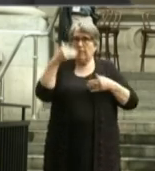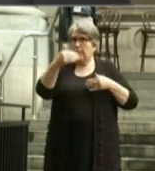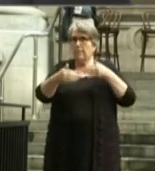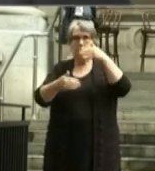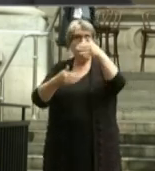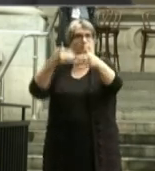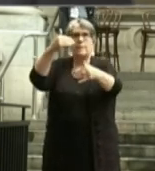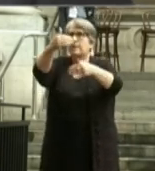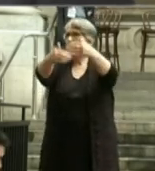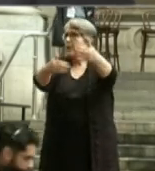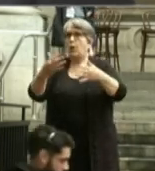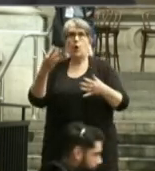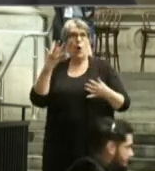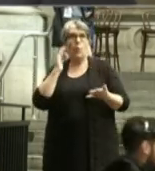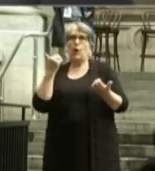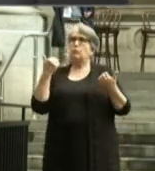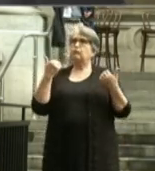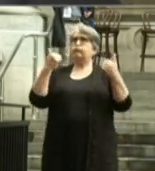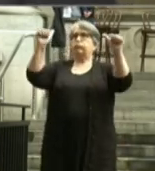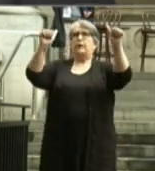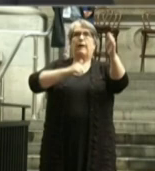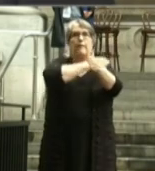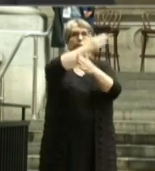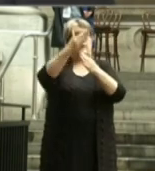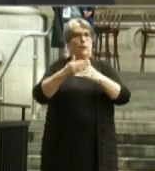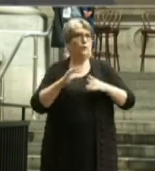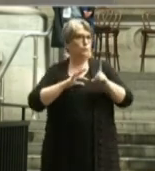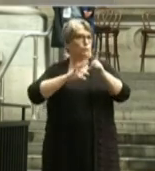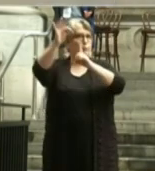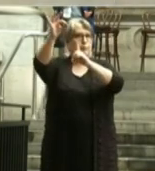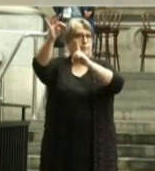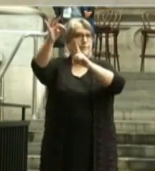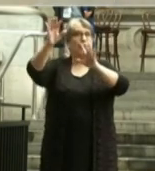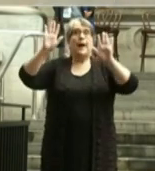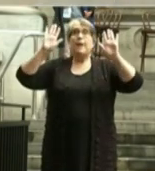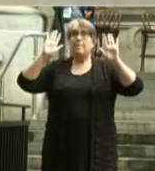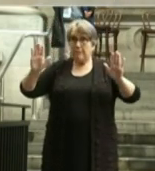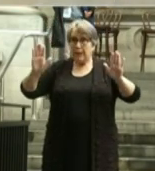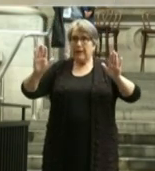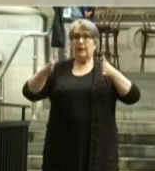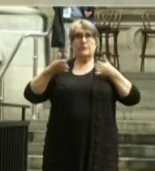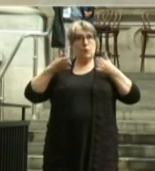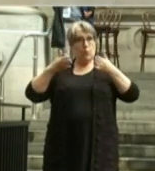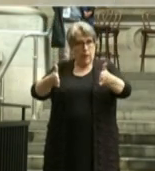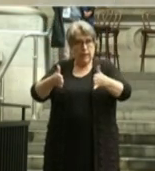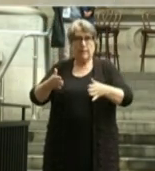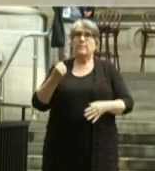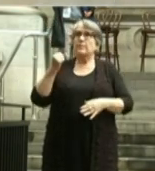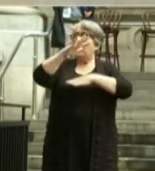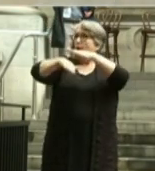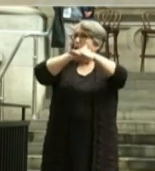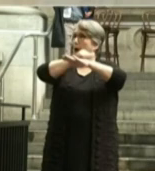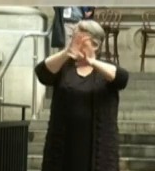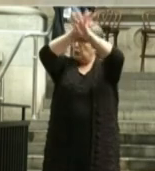is or when we'll arrive at the destination. But it's a path that Aboriginal